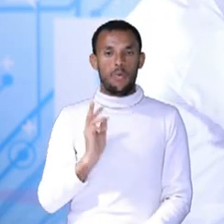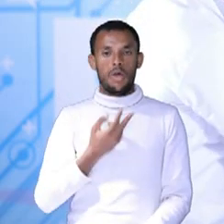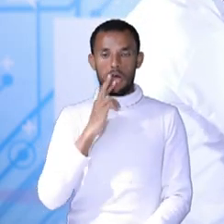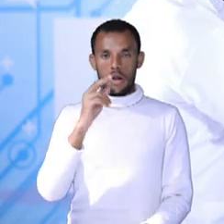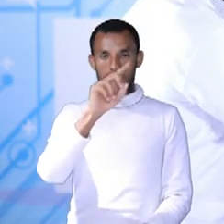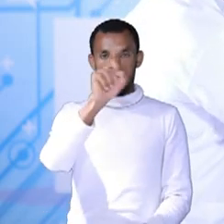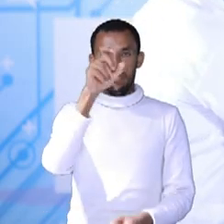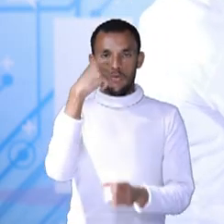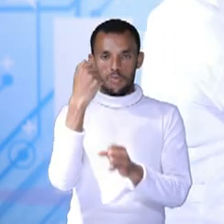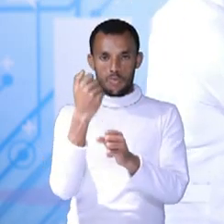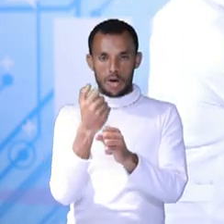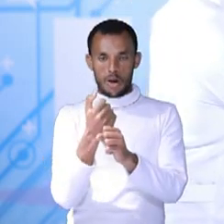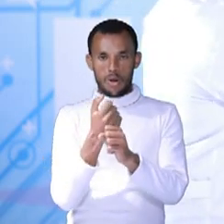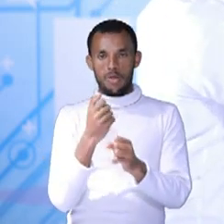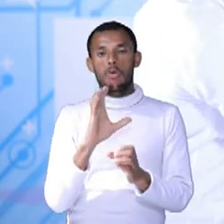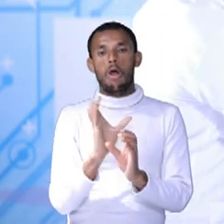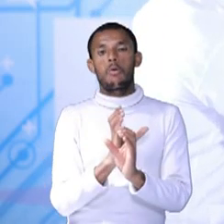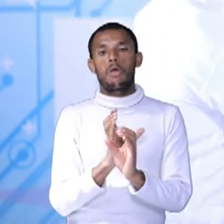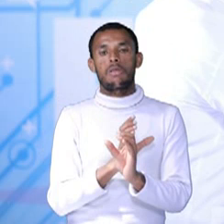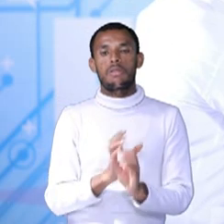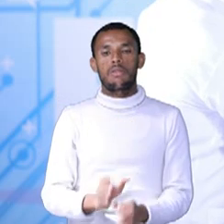to calculate